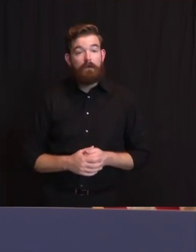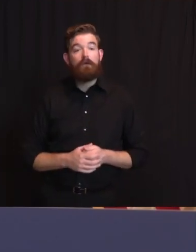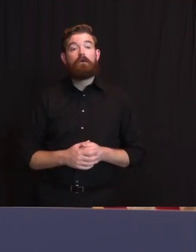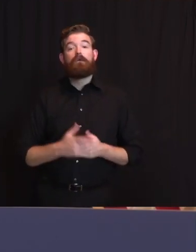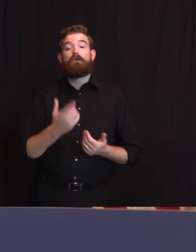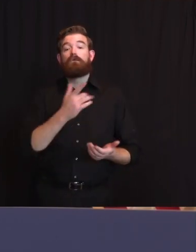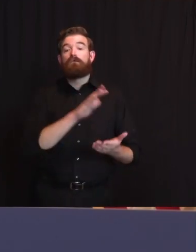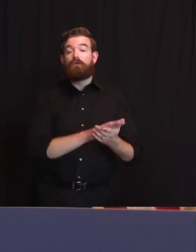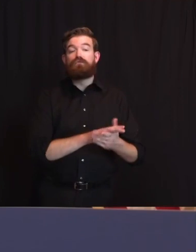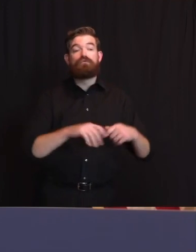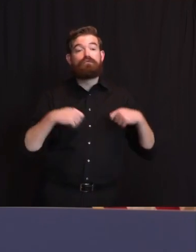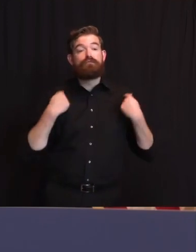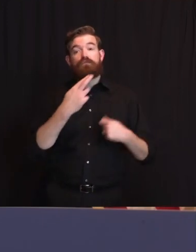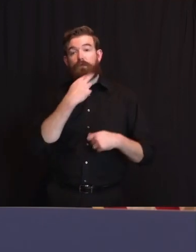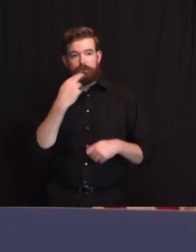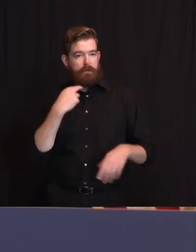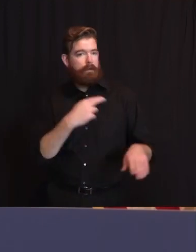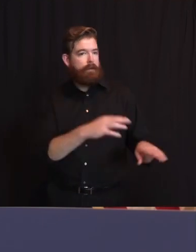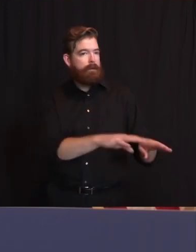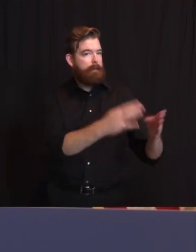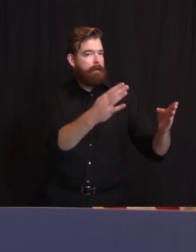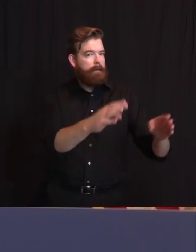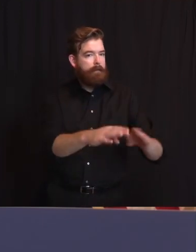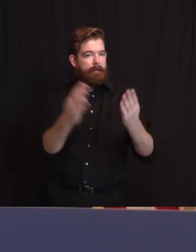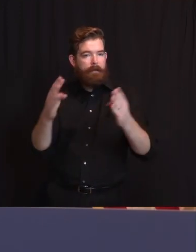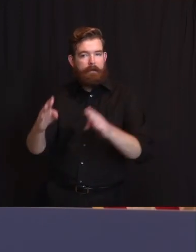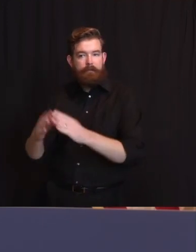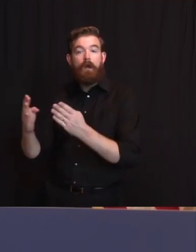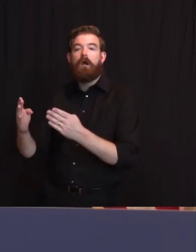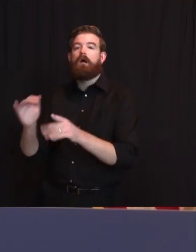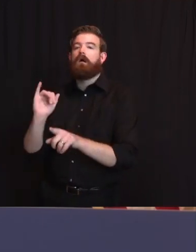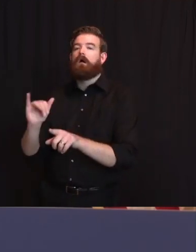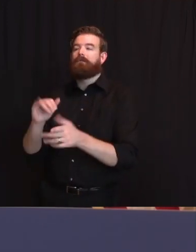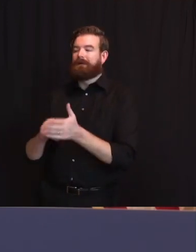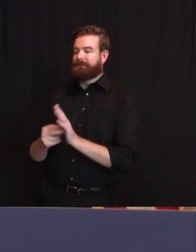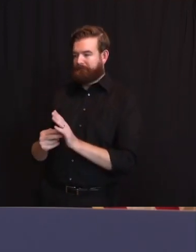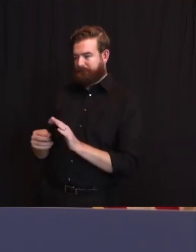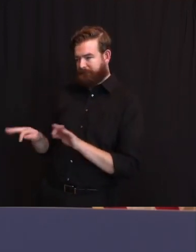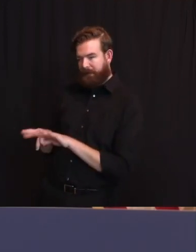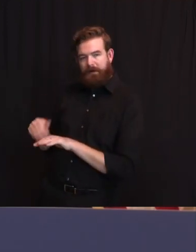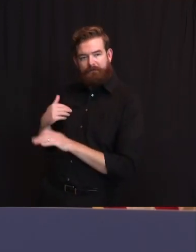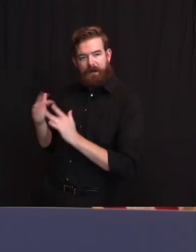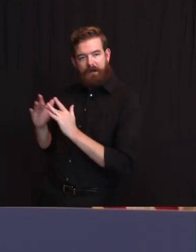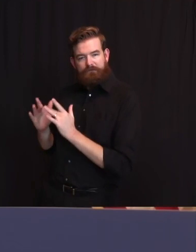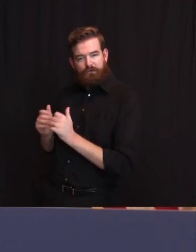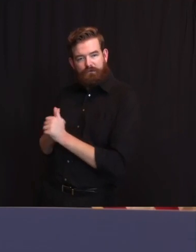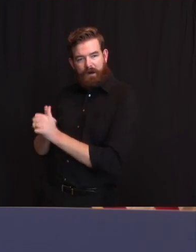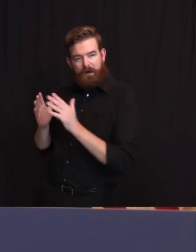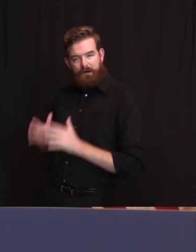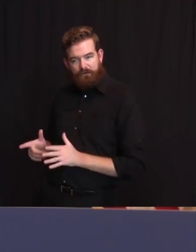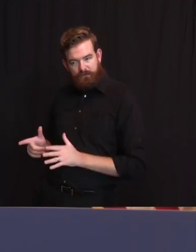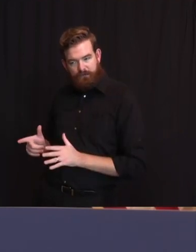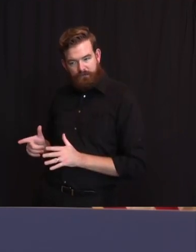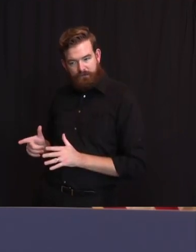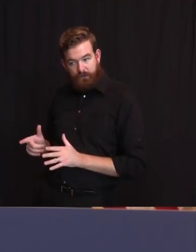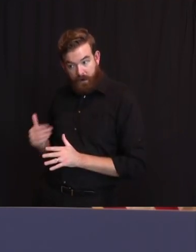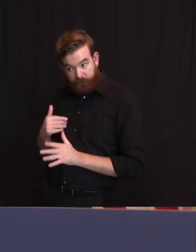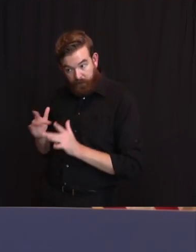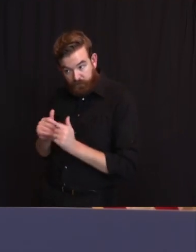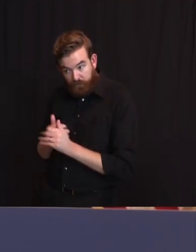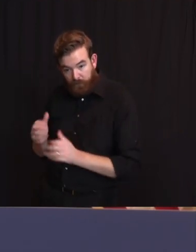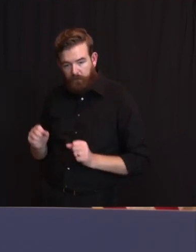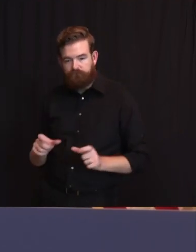strong network of contact tracers is more important than ever to contain the spread of COVID-19. The success of all of our